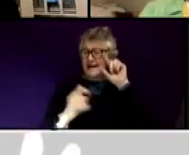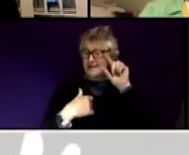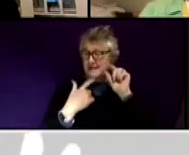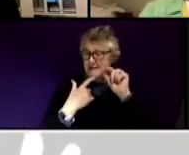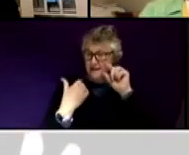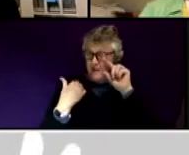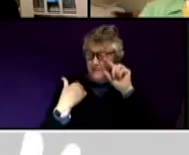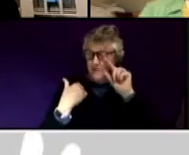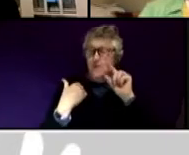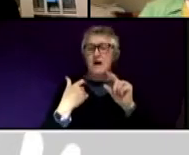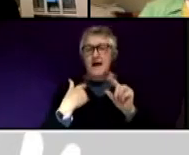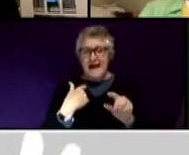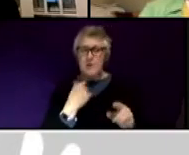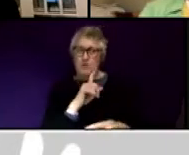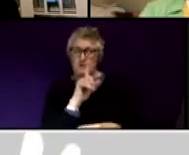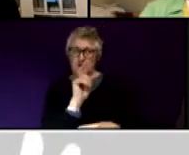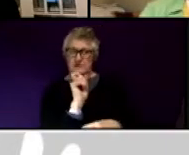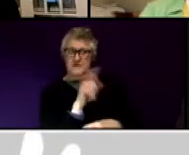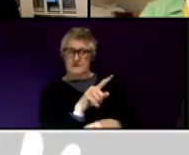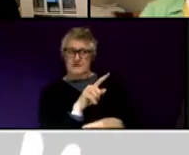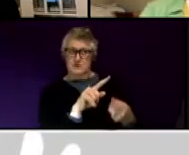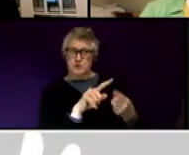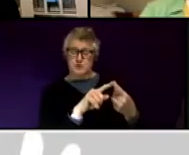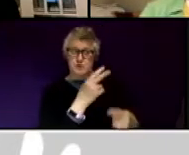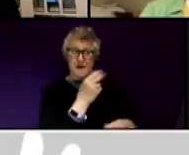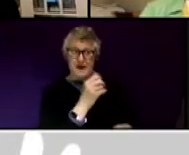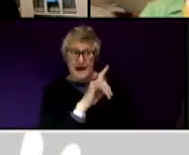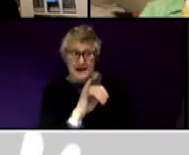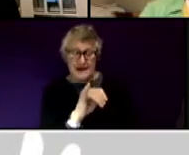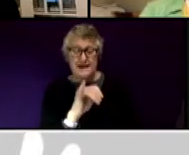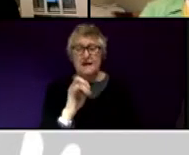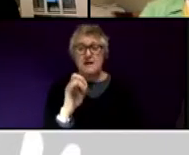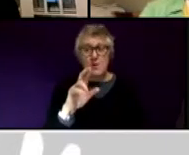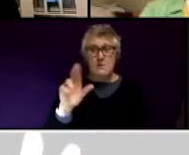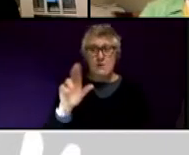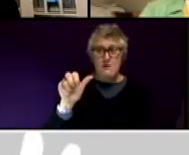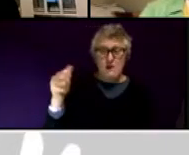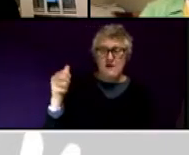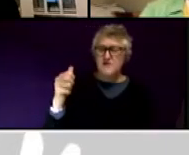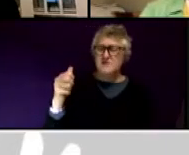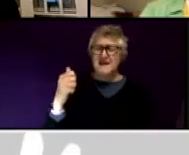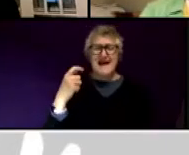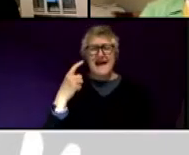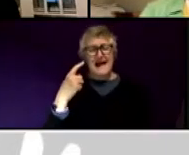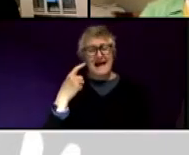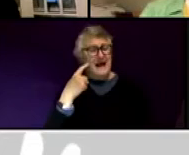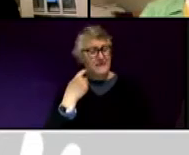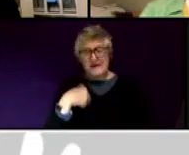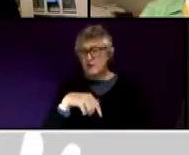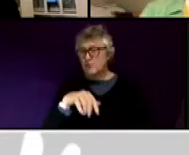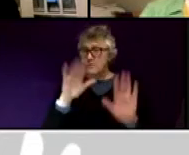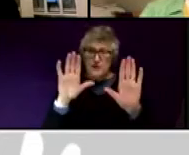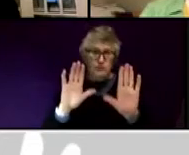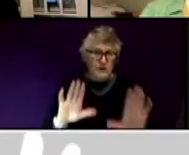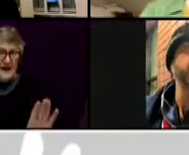Heidi, this, I agree, it would be great if we had a flow chart and the dates of how things are going. As